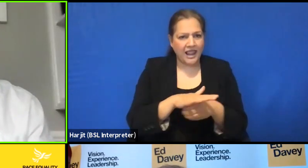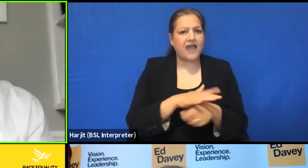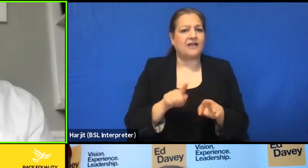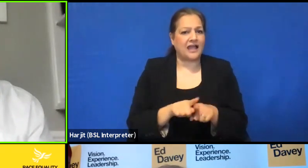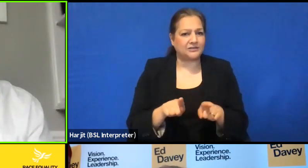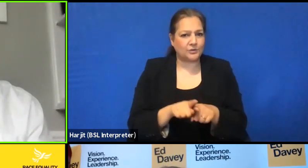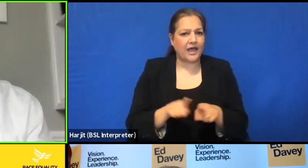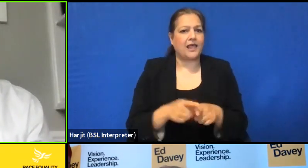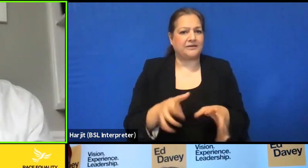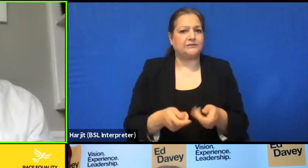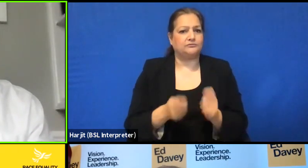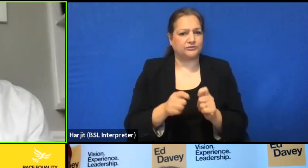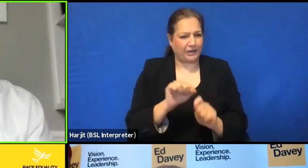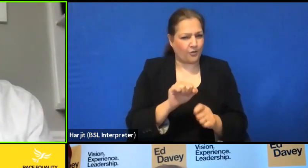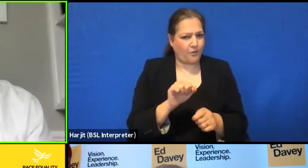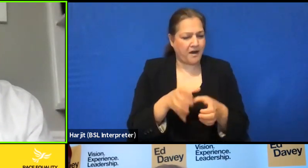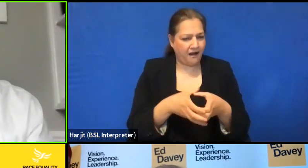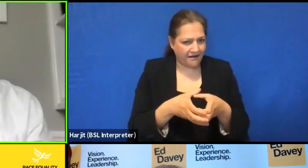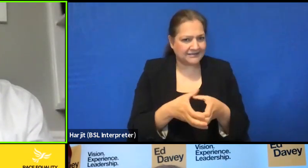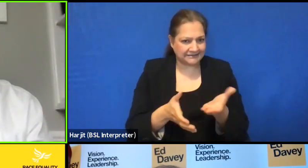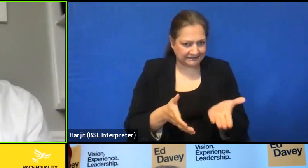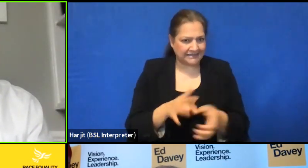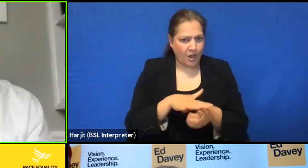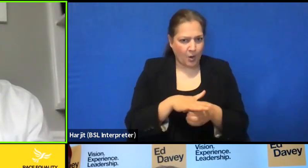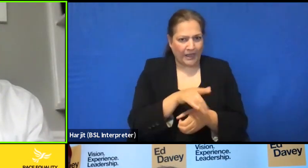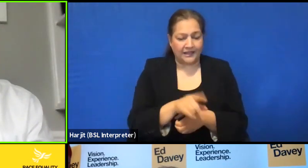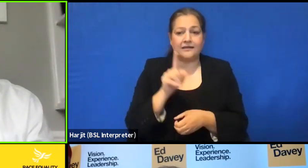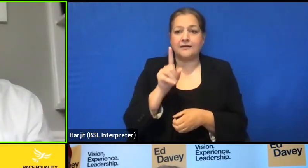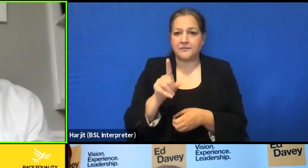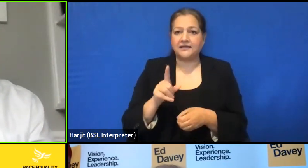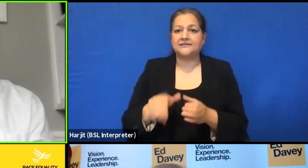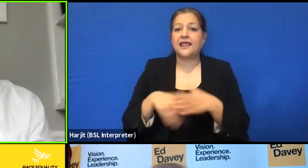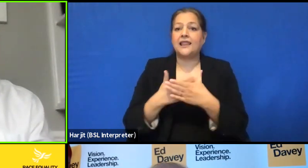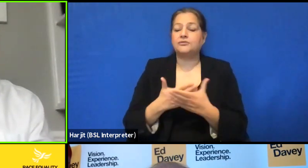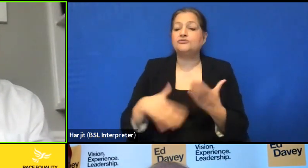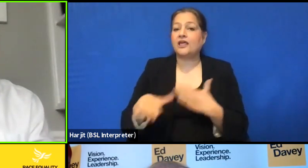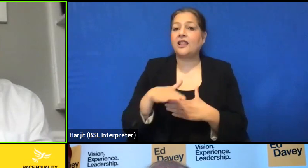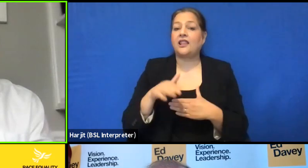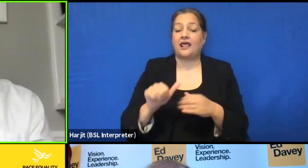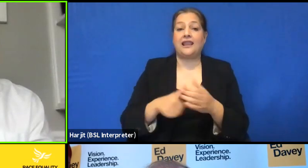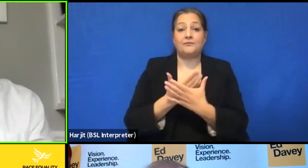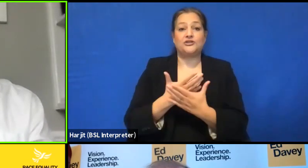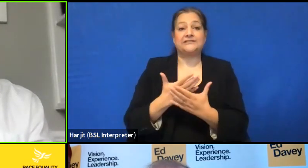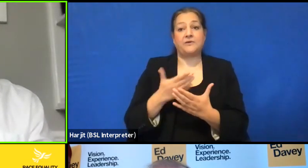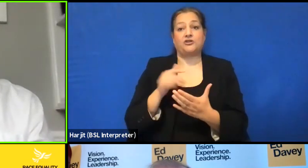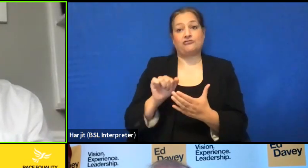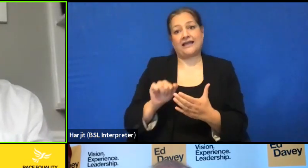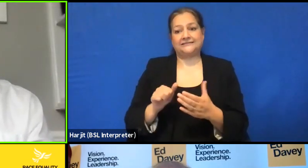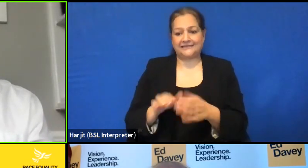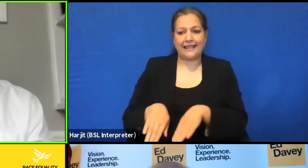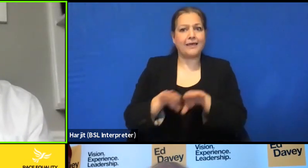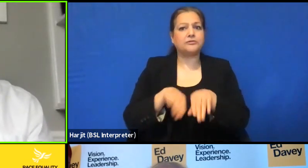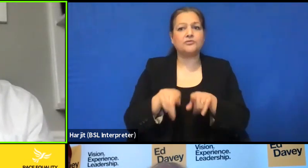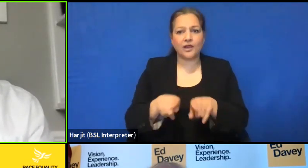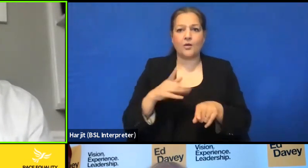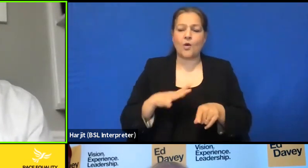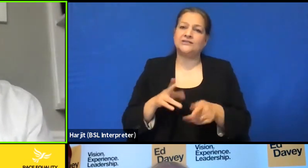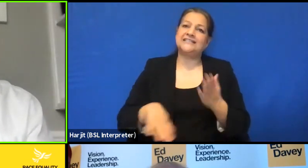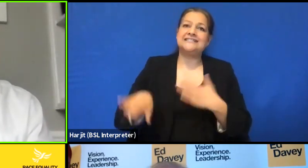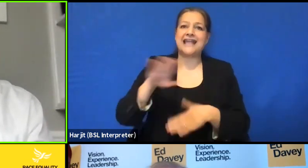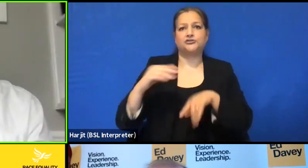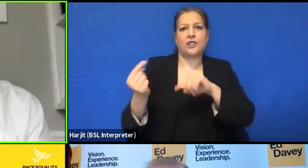your local party. But a central theme as Liberals and Liberal Democrats, you seek to have a leading voice in our national debate. You've got